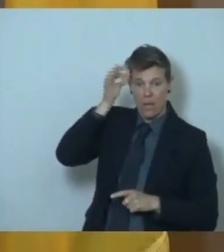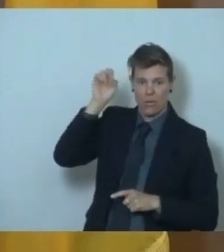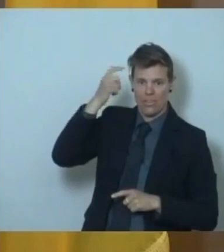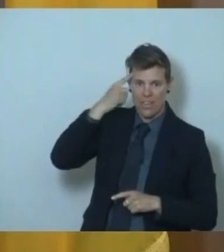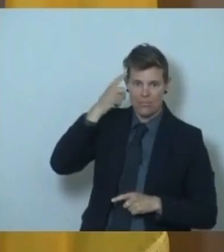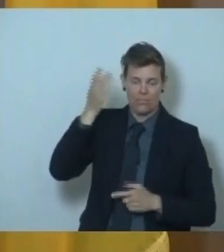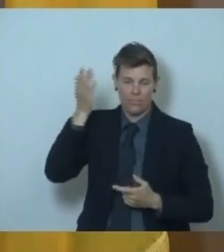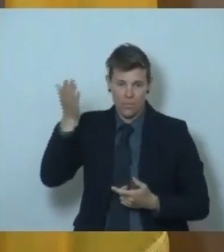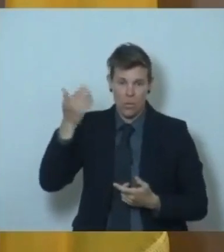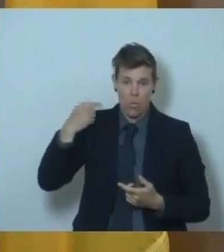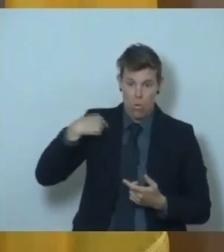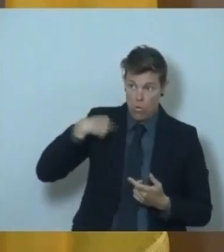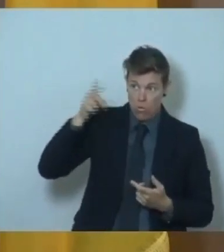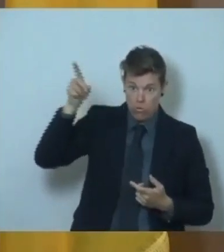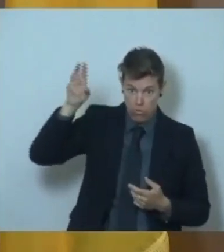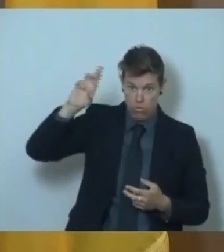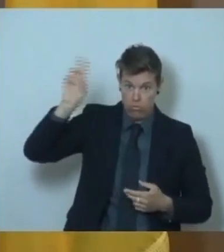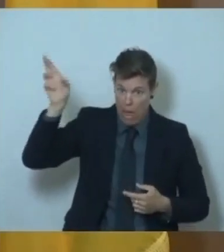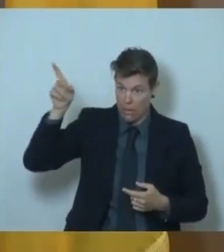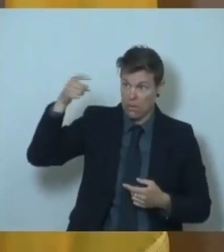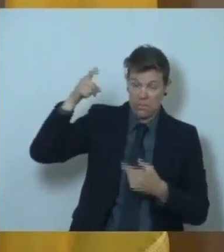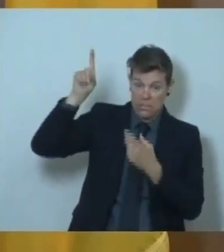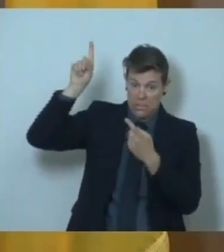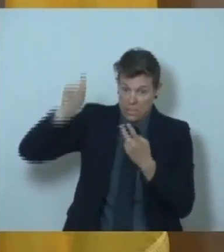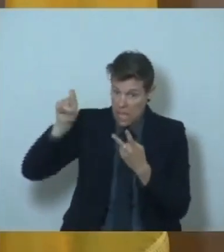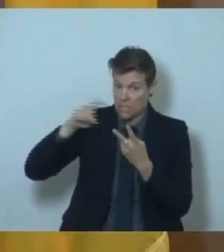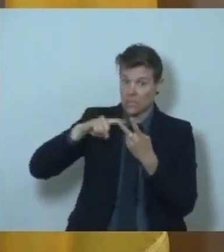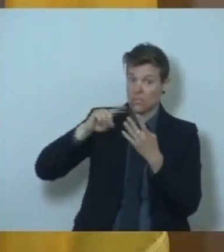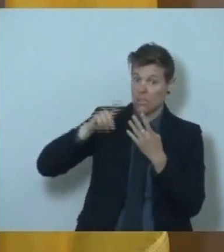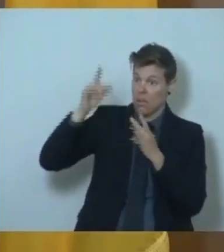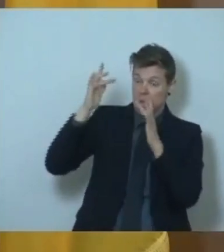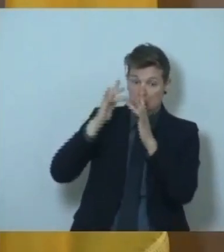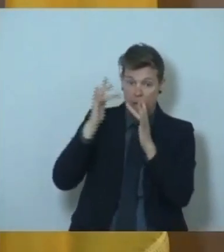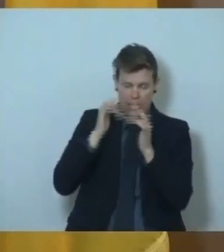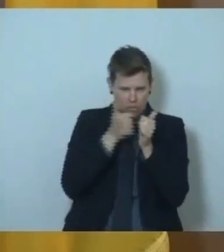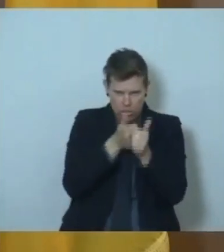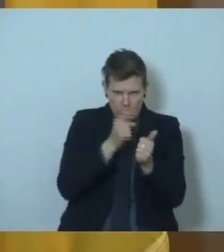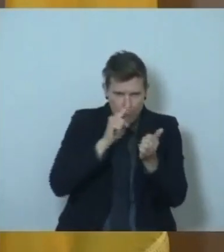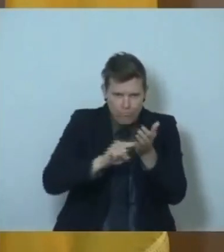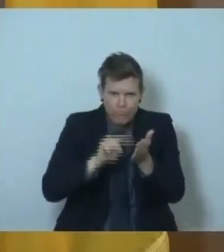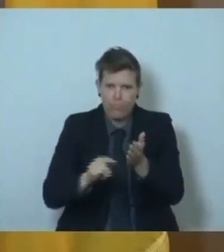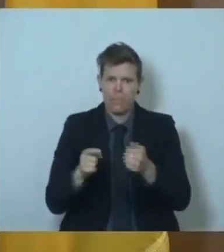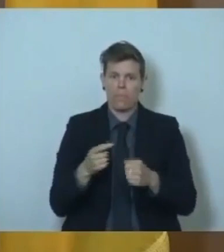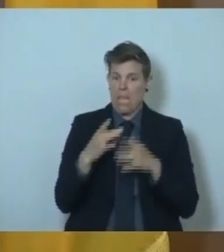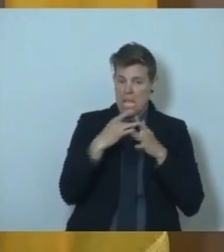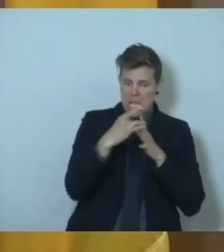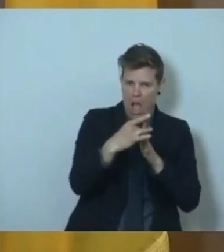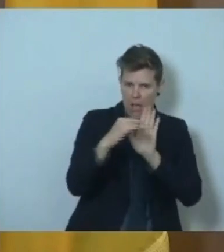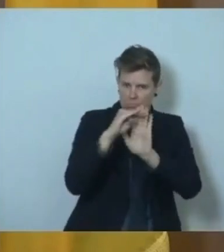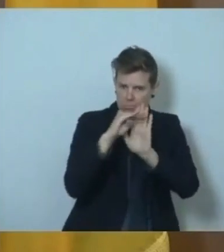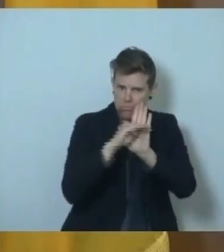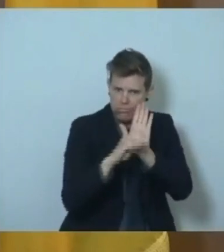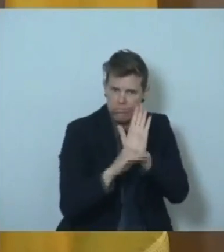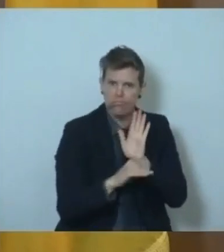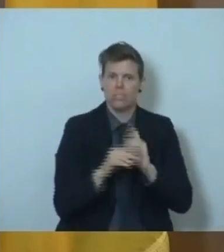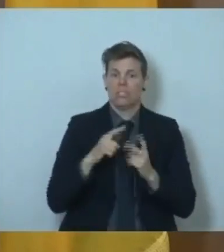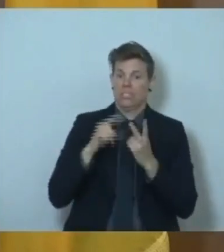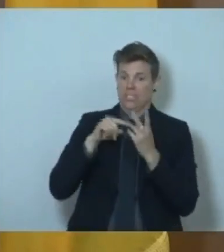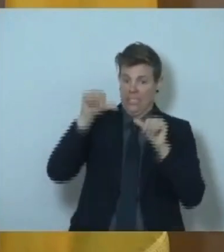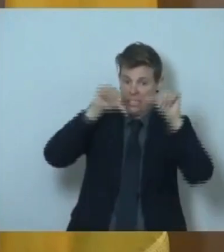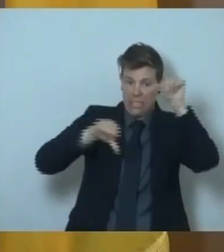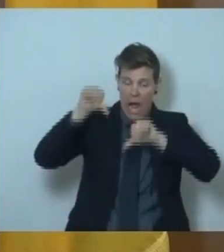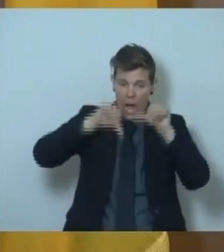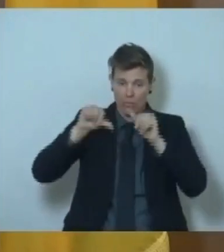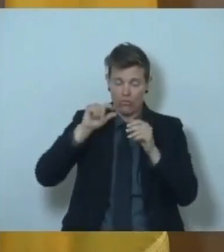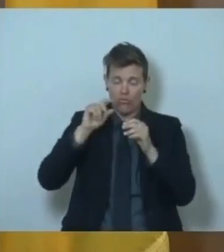tracing and guidance and doing the latest national, right, scientific work, that's a